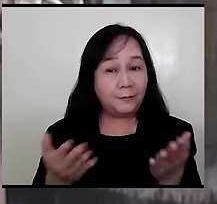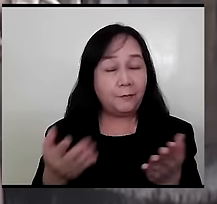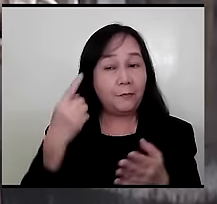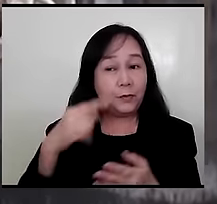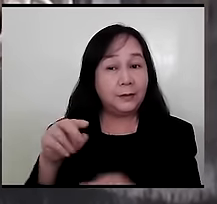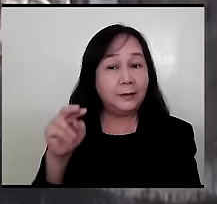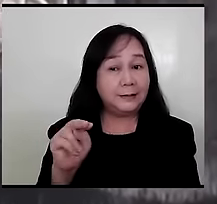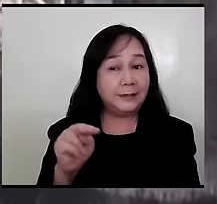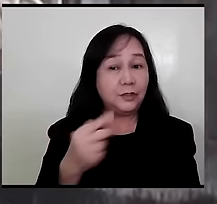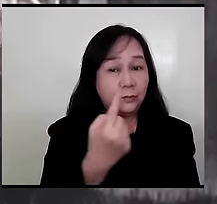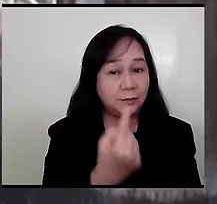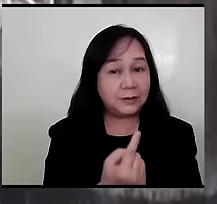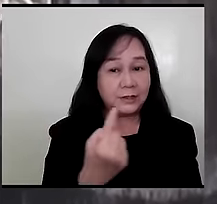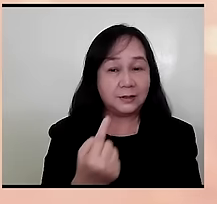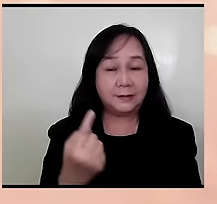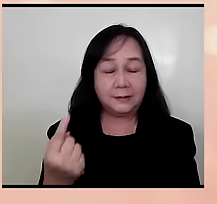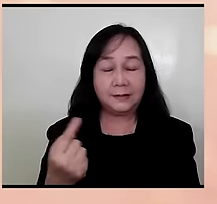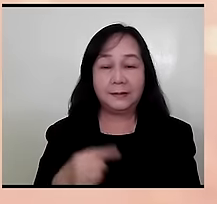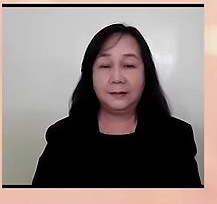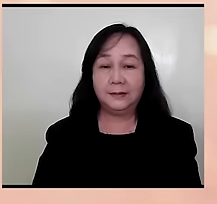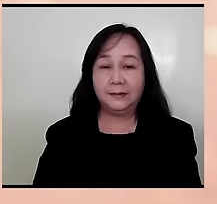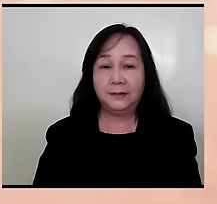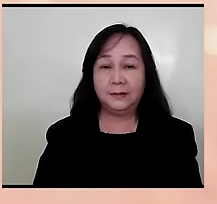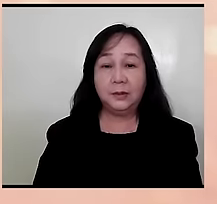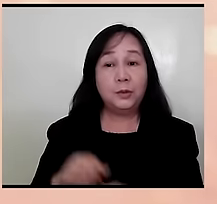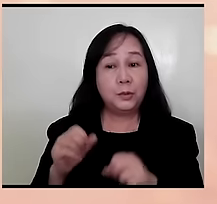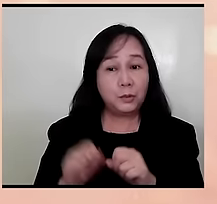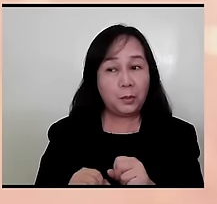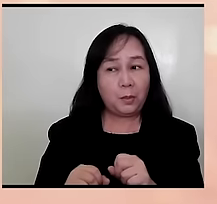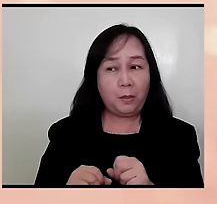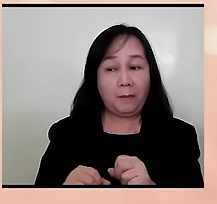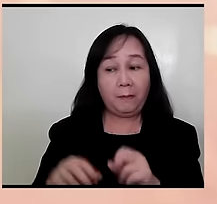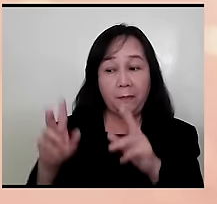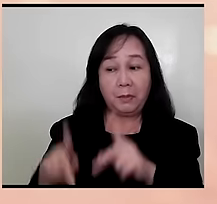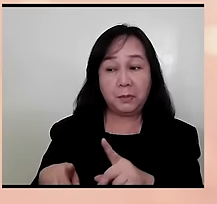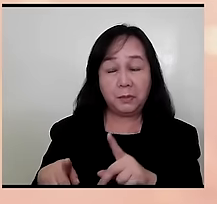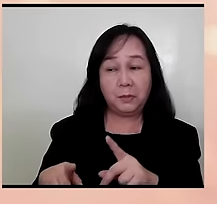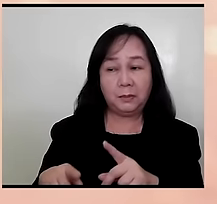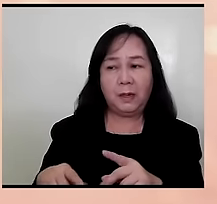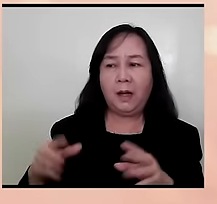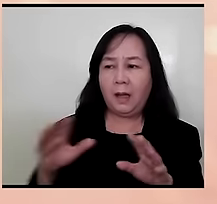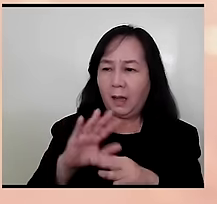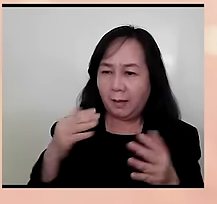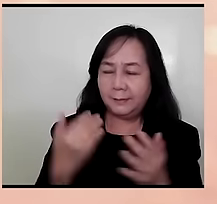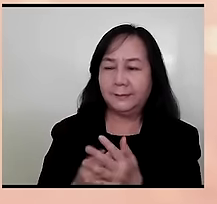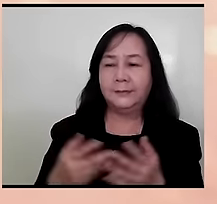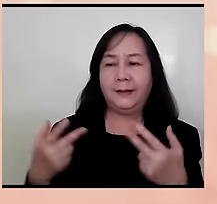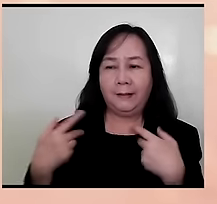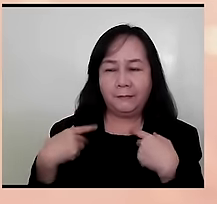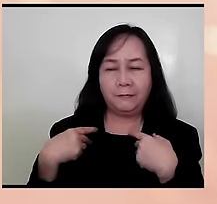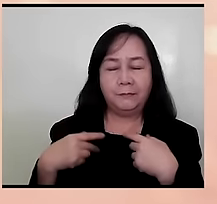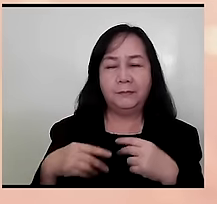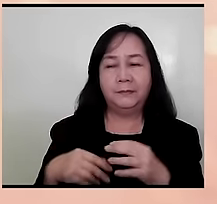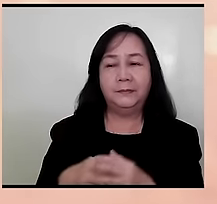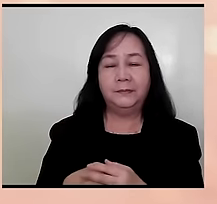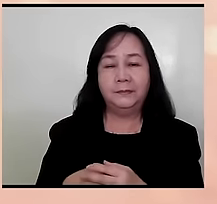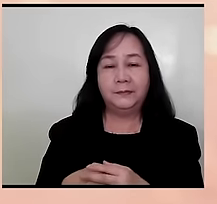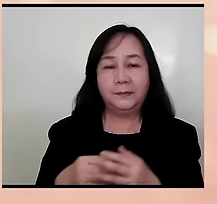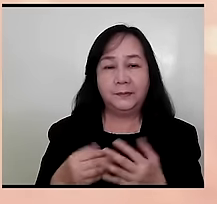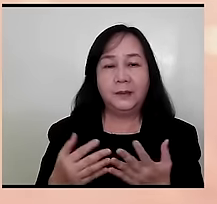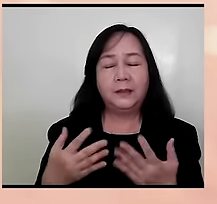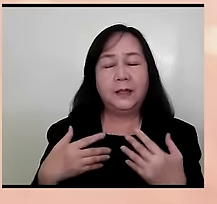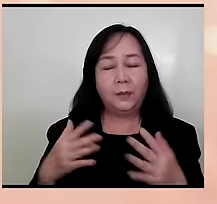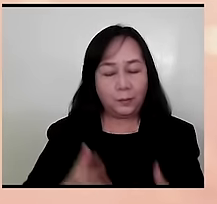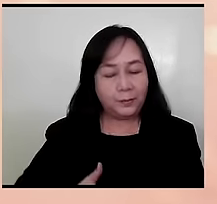the needs of each other, and so there is no needy person among them. They were willing to